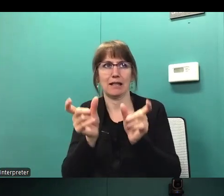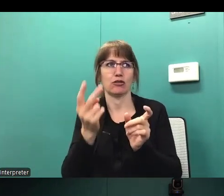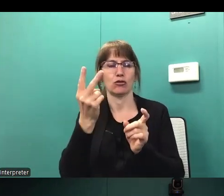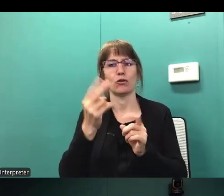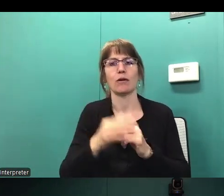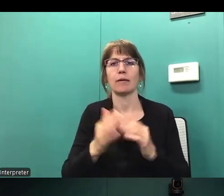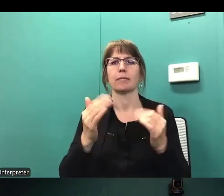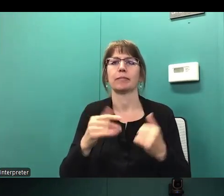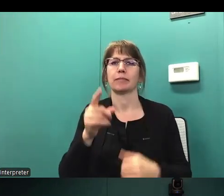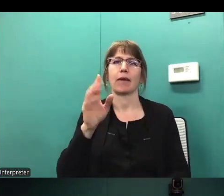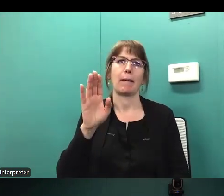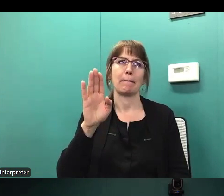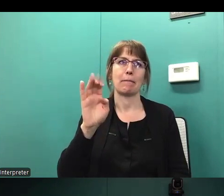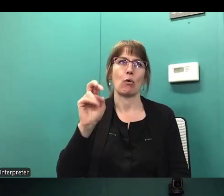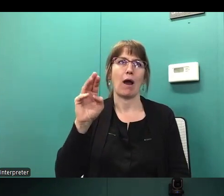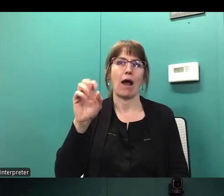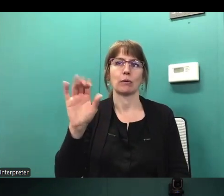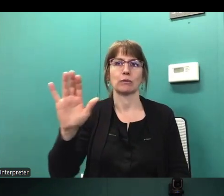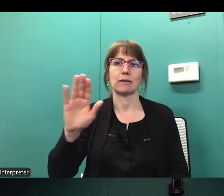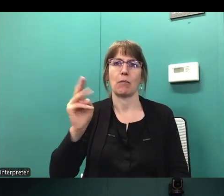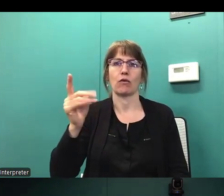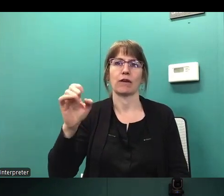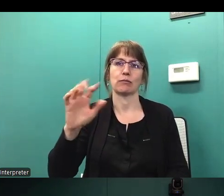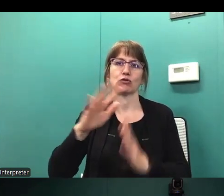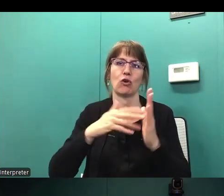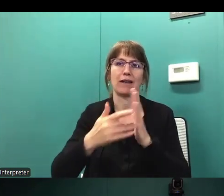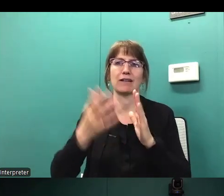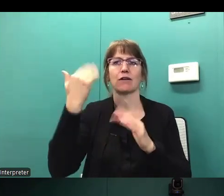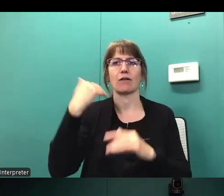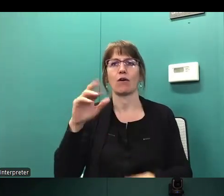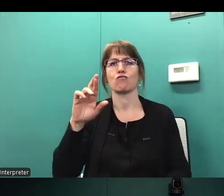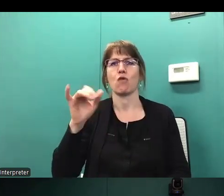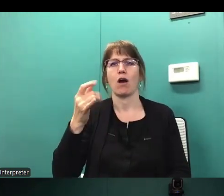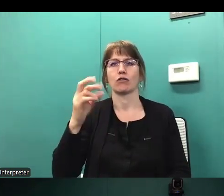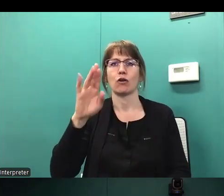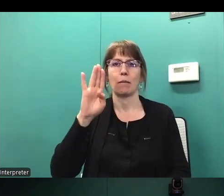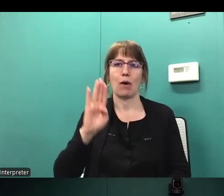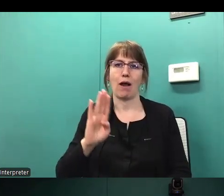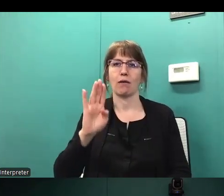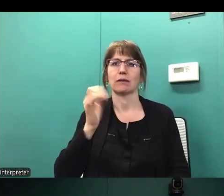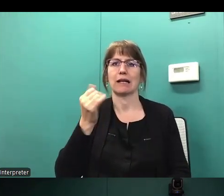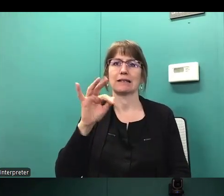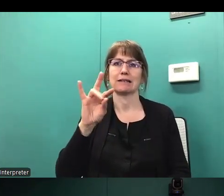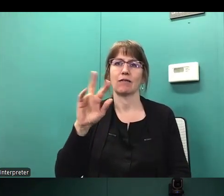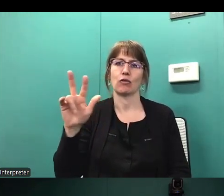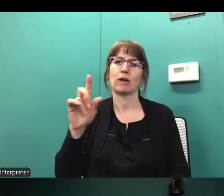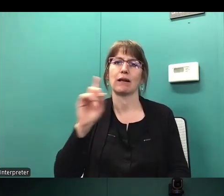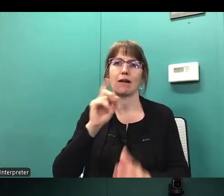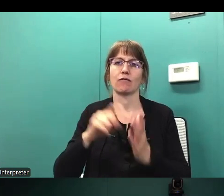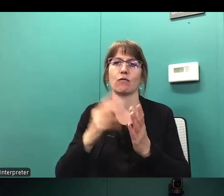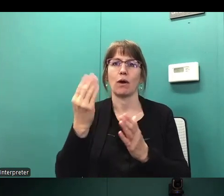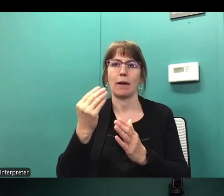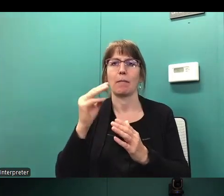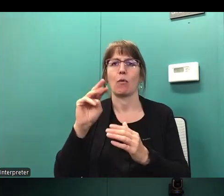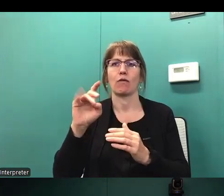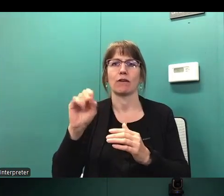Here's Brown's morphemes chart. Roger Brown and 1973 identified 14 morphemes that children develop early in their years. And so you